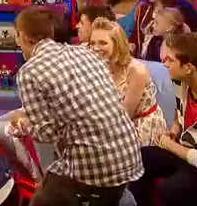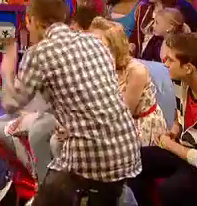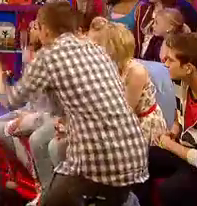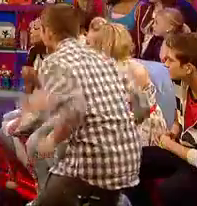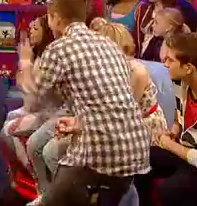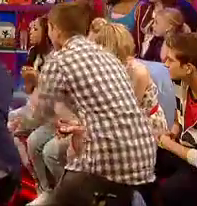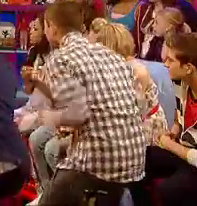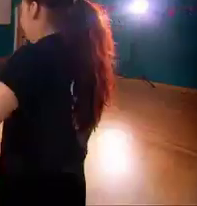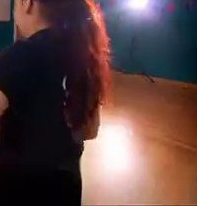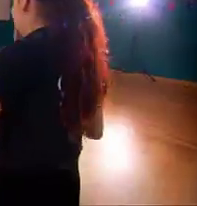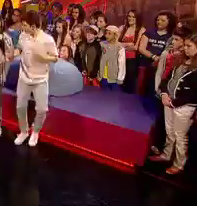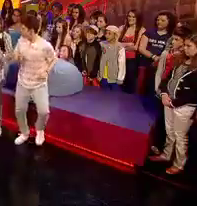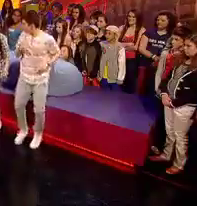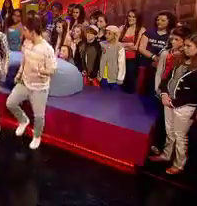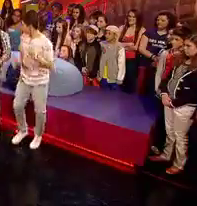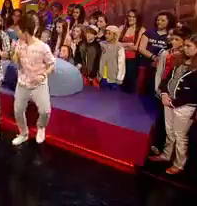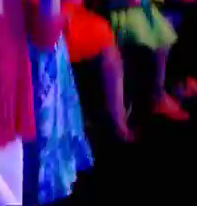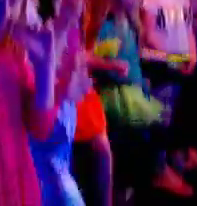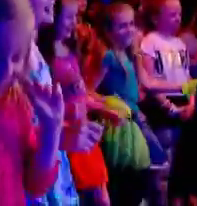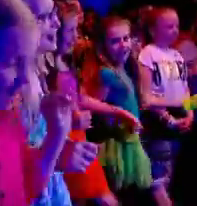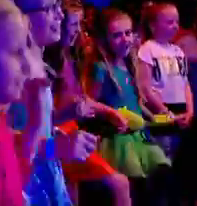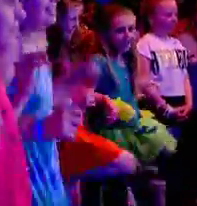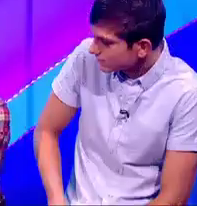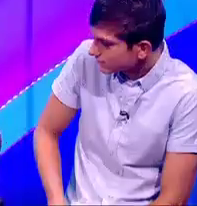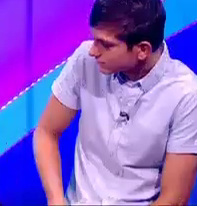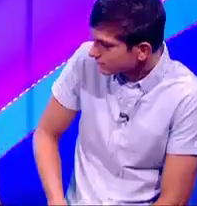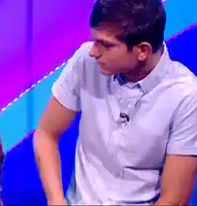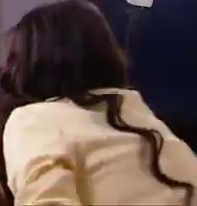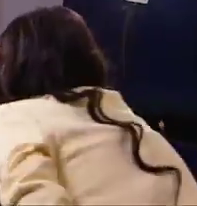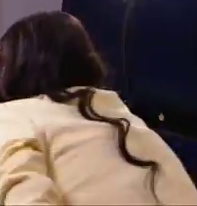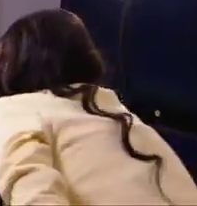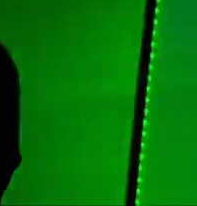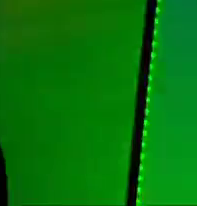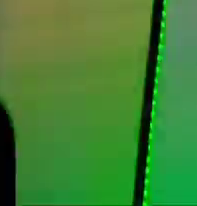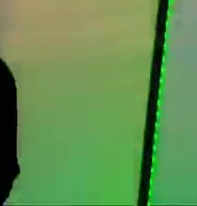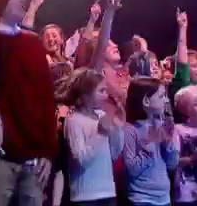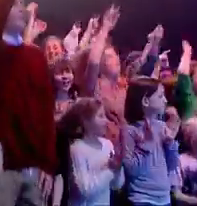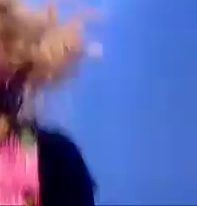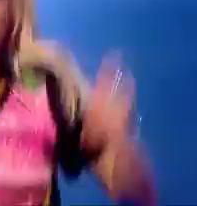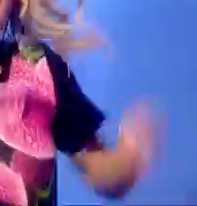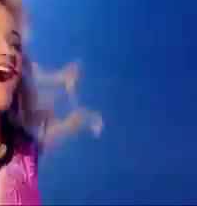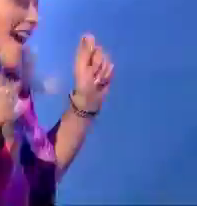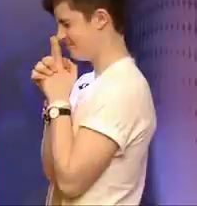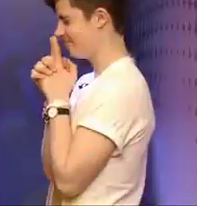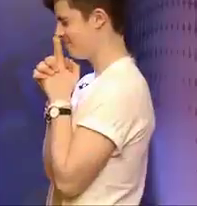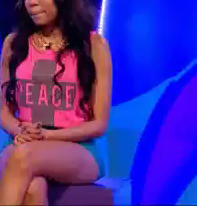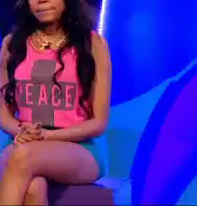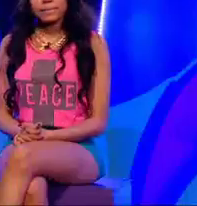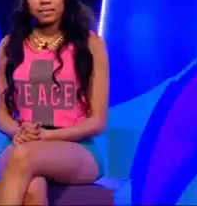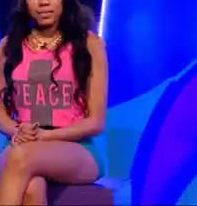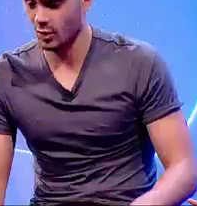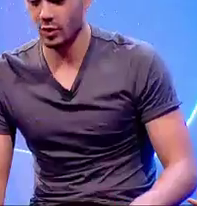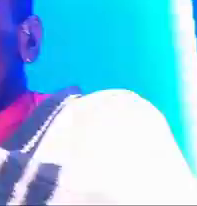Friday night download. Everything you could possibly need for the week ahead. Talk to me. So, let's get this download started. How are you